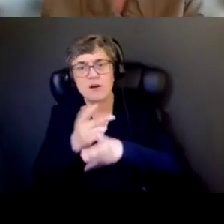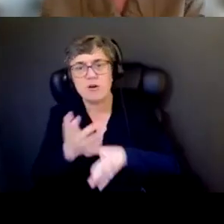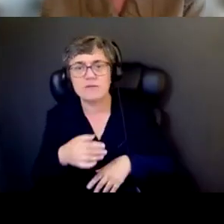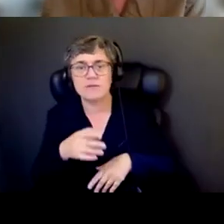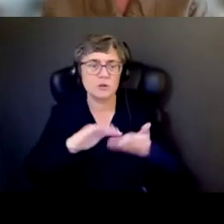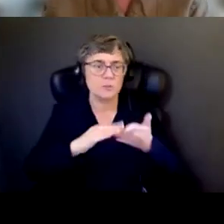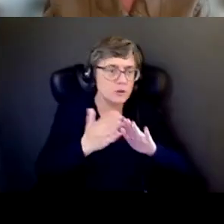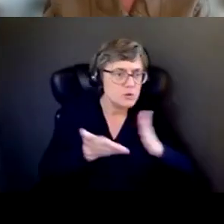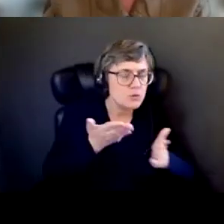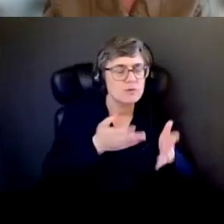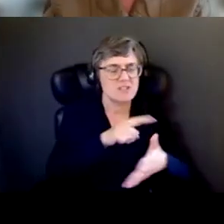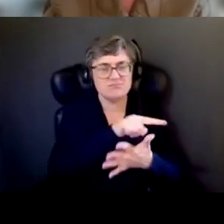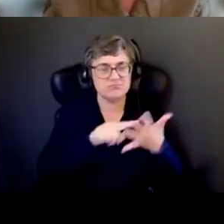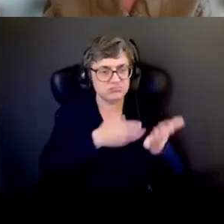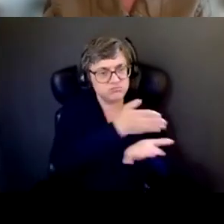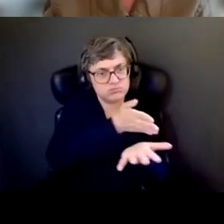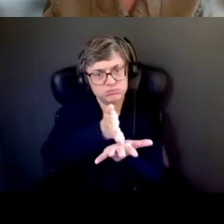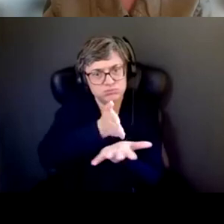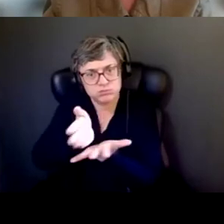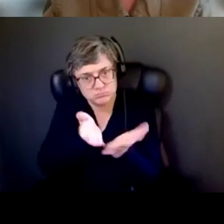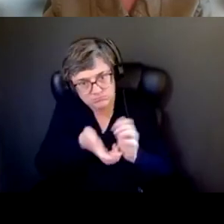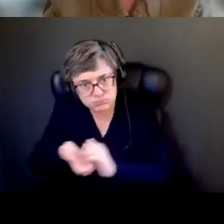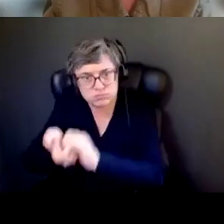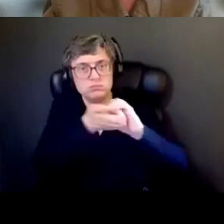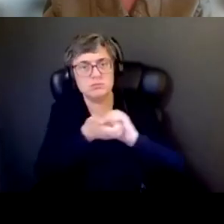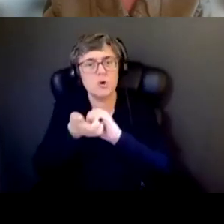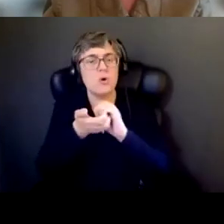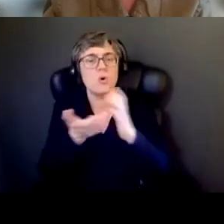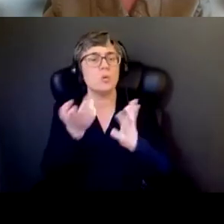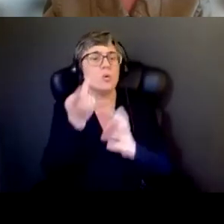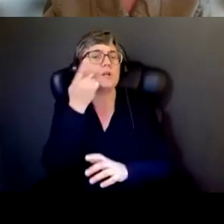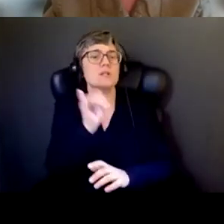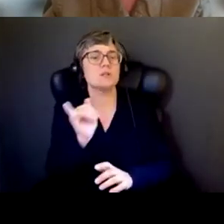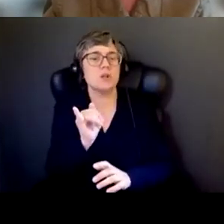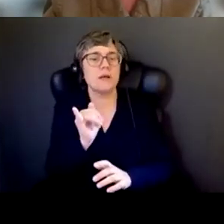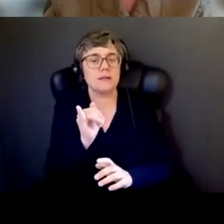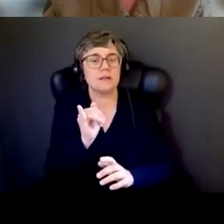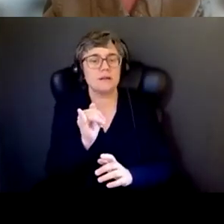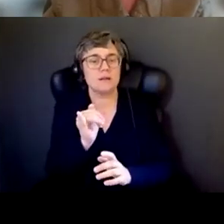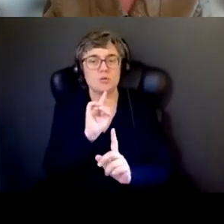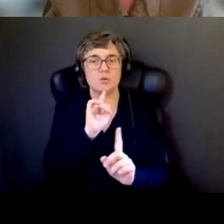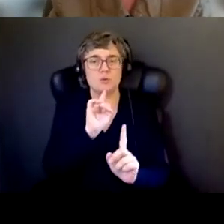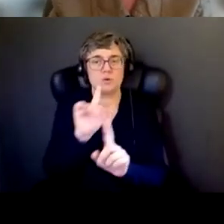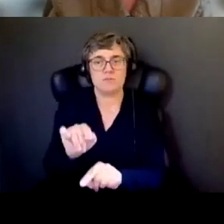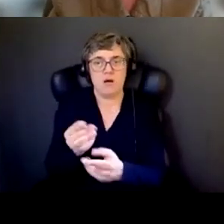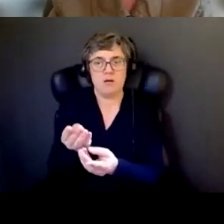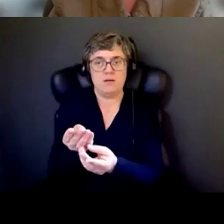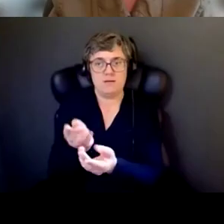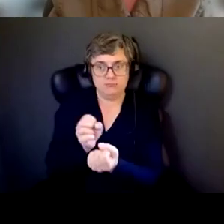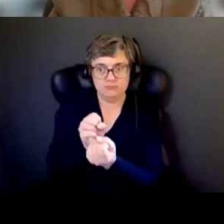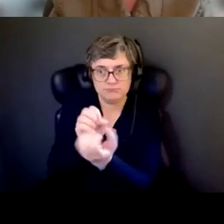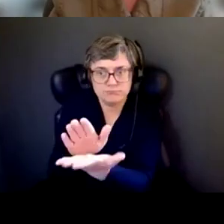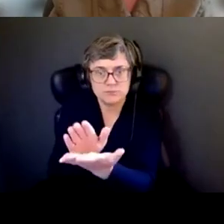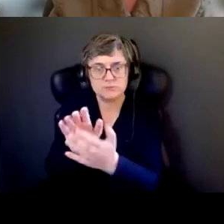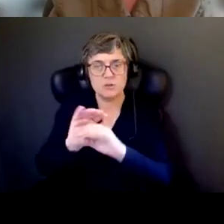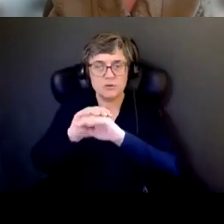services. What does that look like to respond to coercive control of older people effectively,